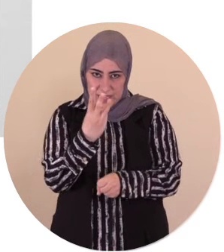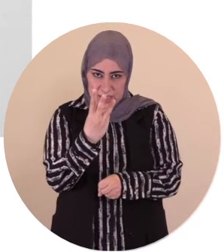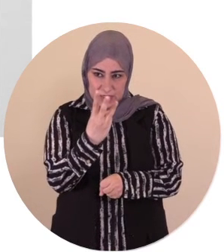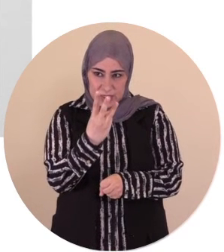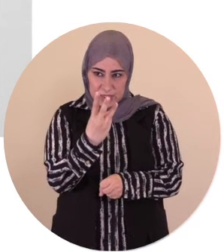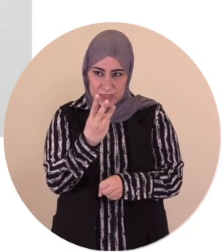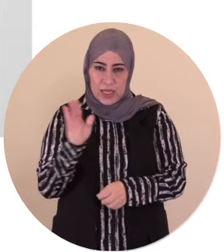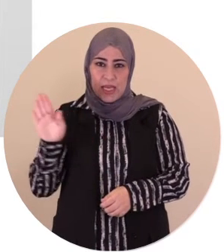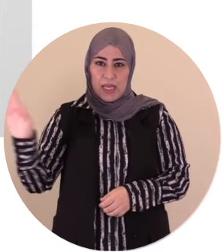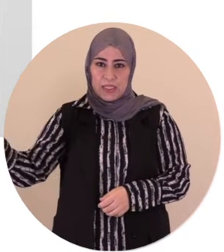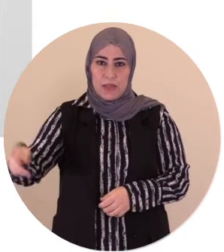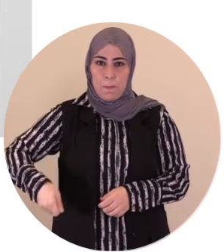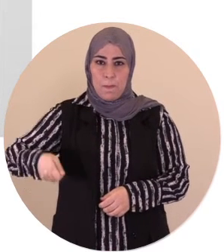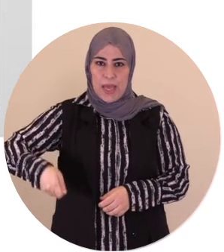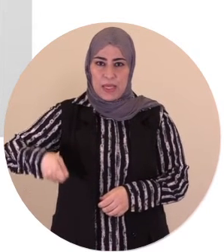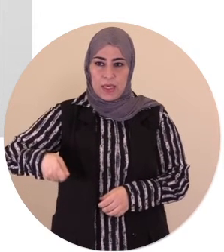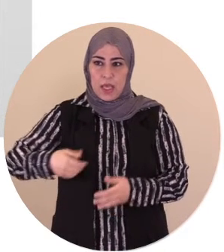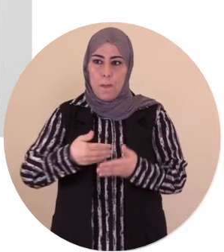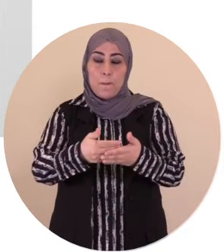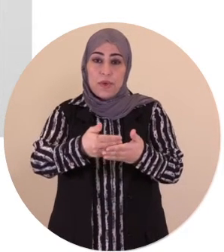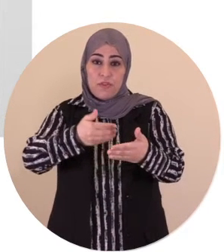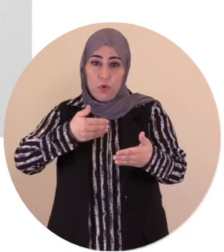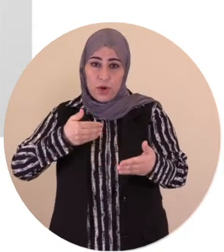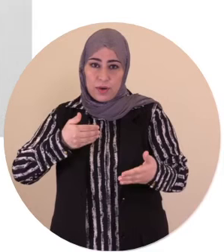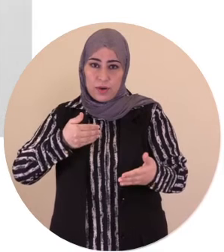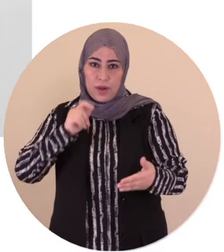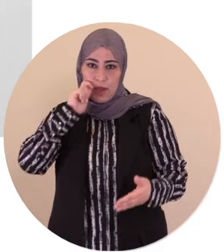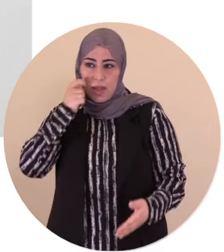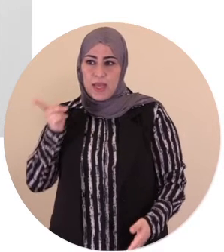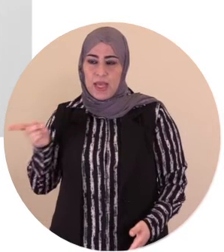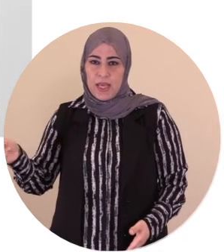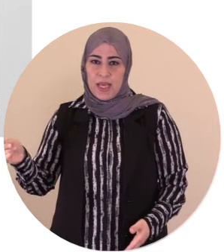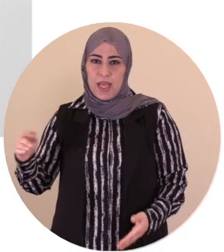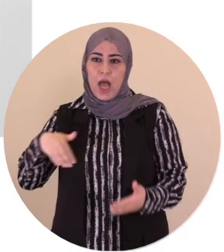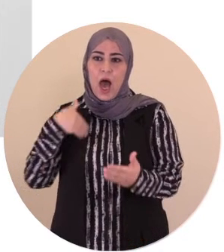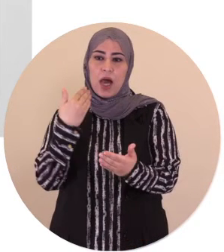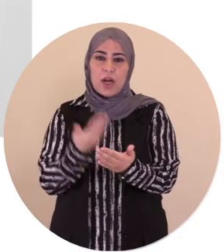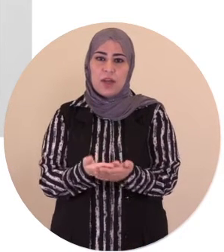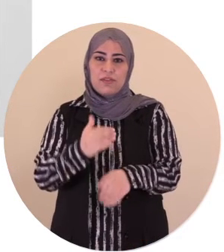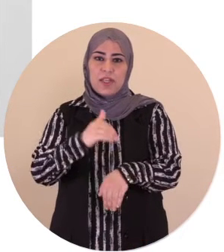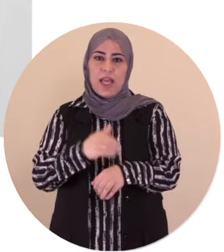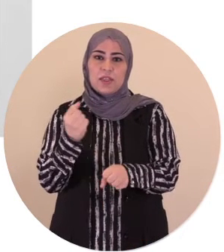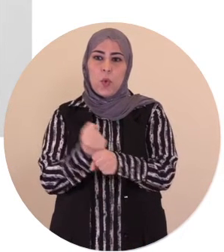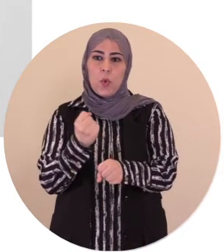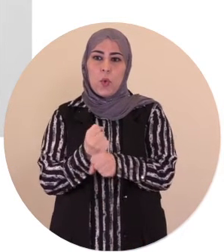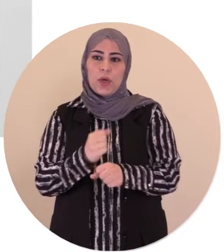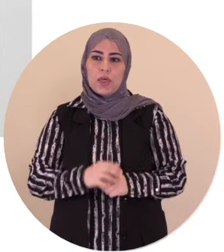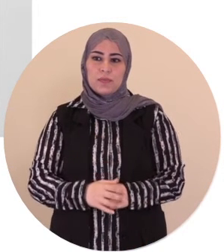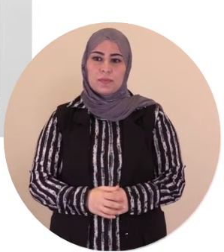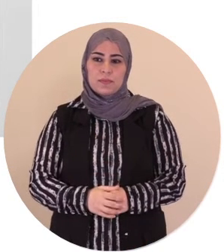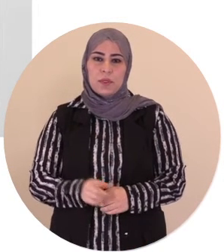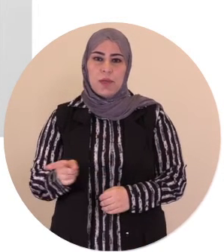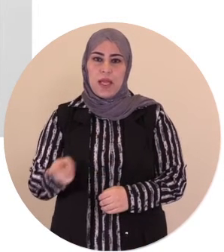work. Or I can also say, Sammy arrived at work after he had lost his